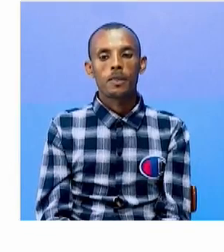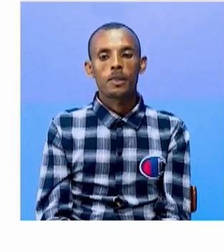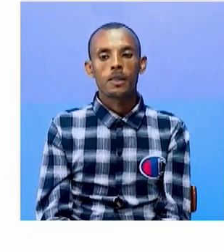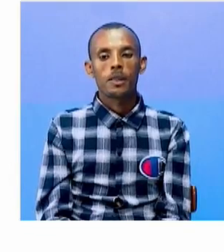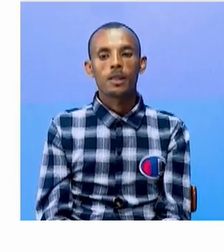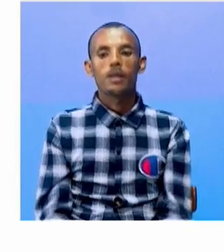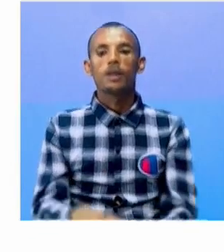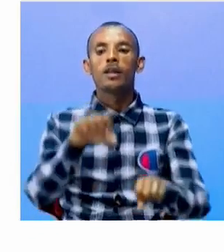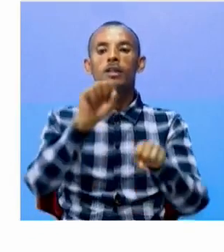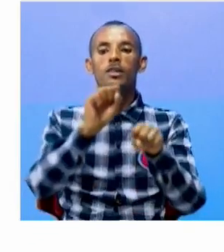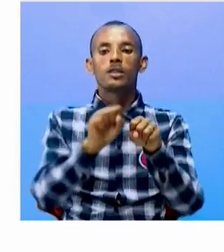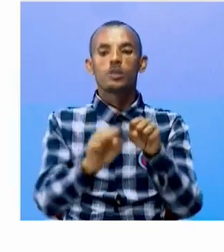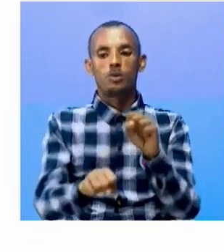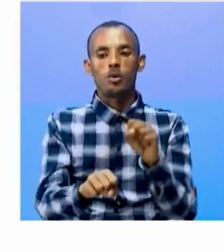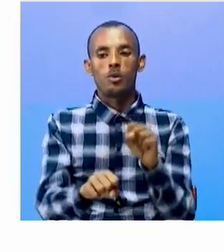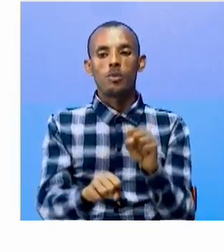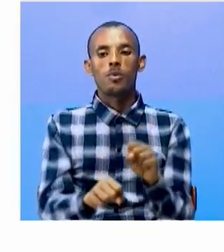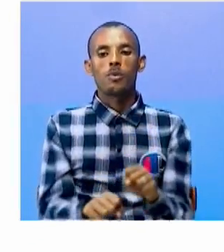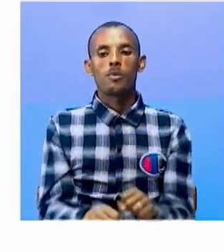So,